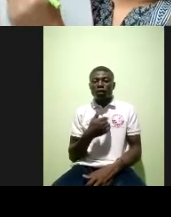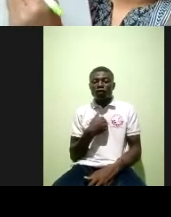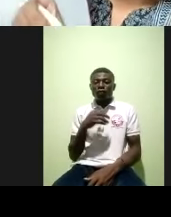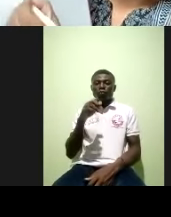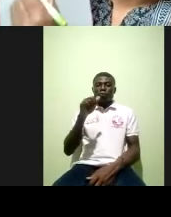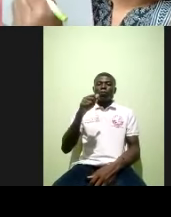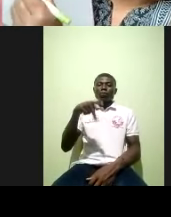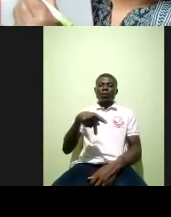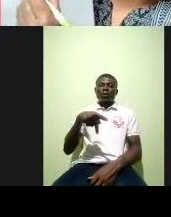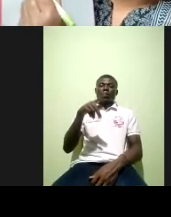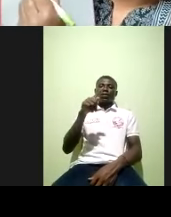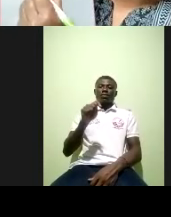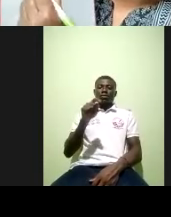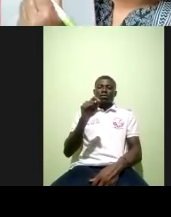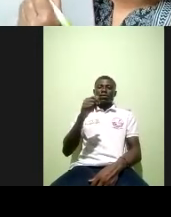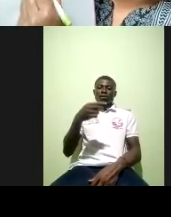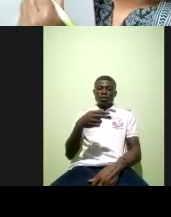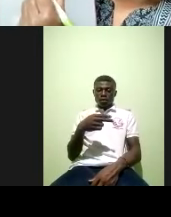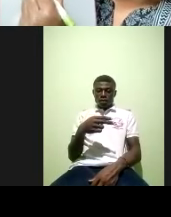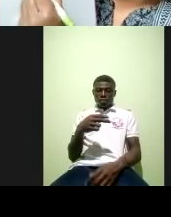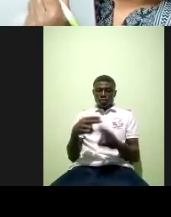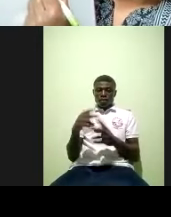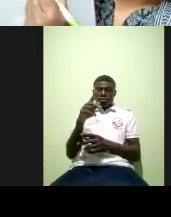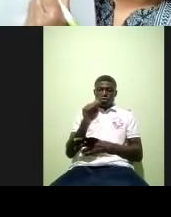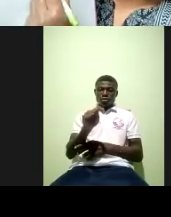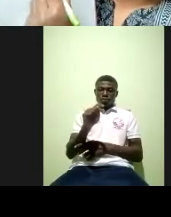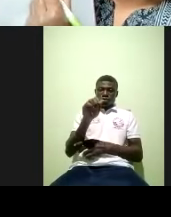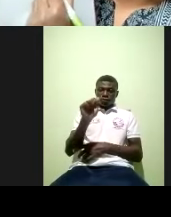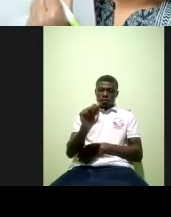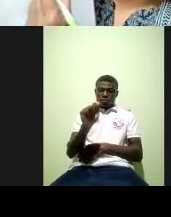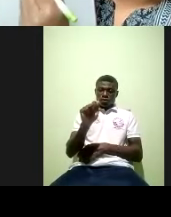at the end in the word CATCH,